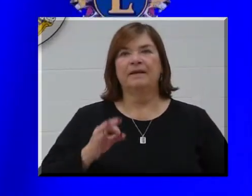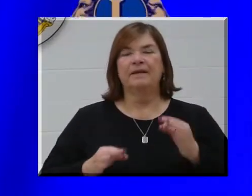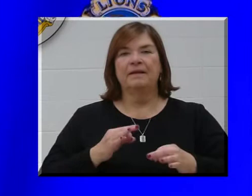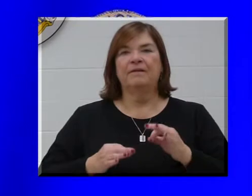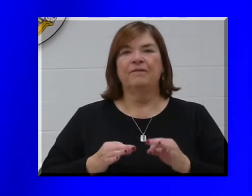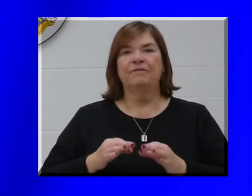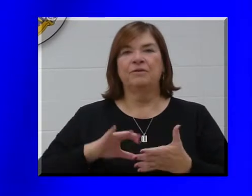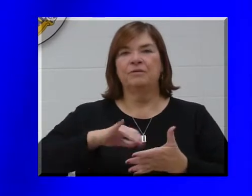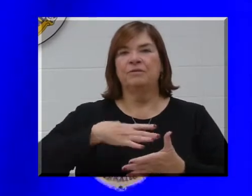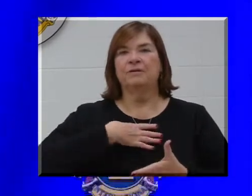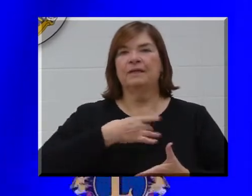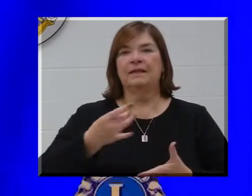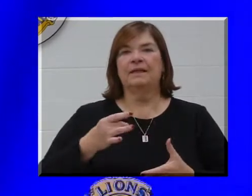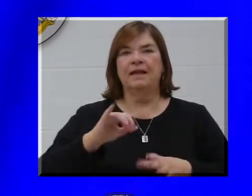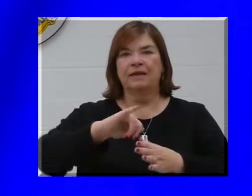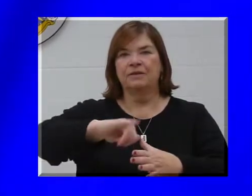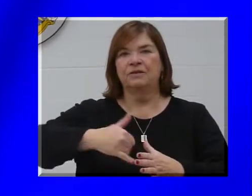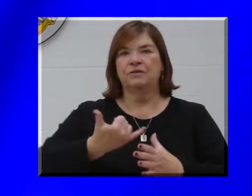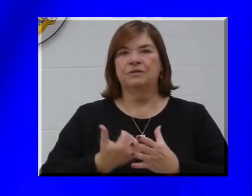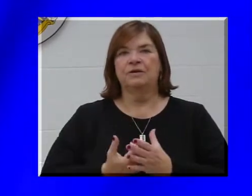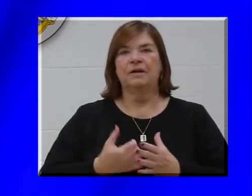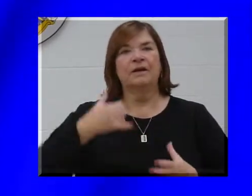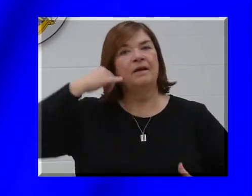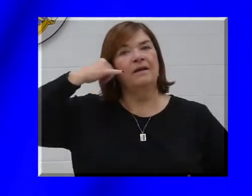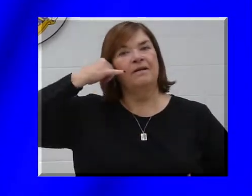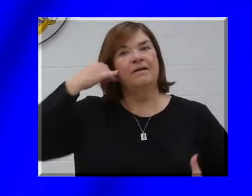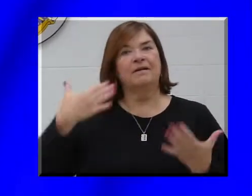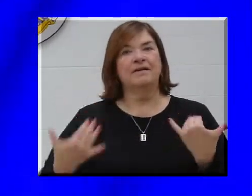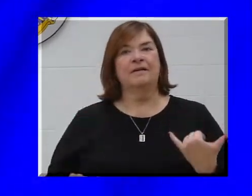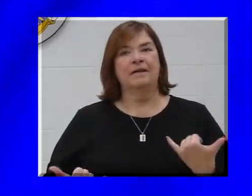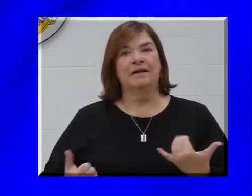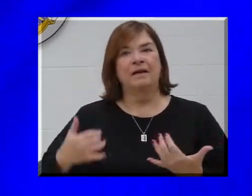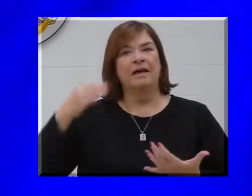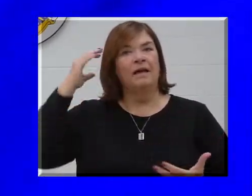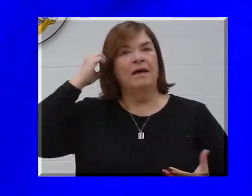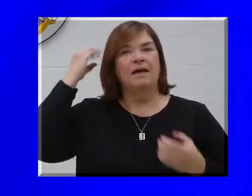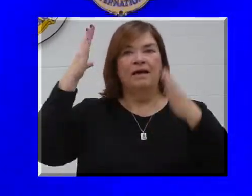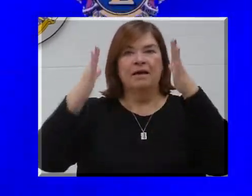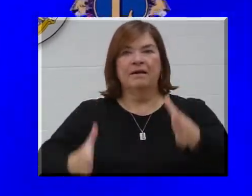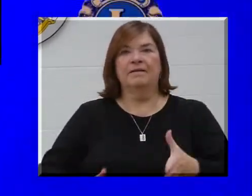If you would like to join, call now. Operators standing by.